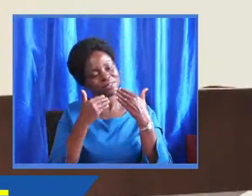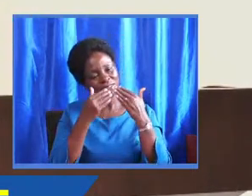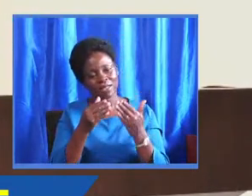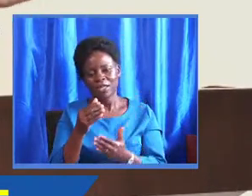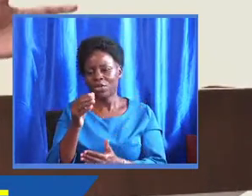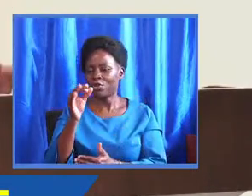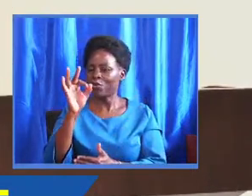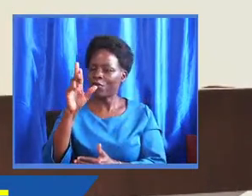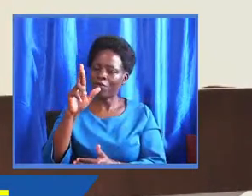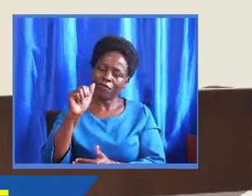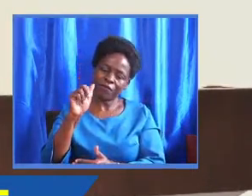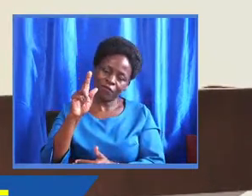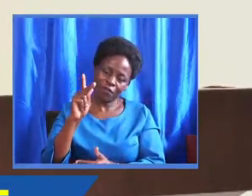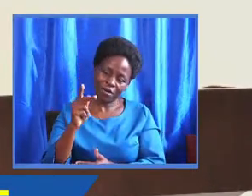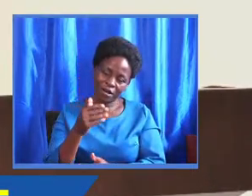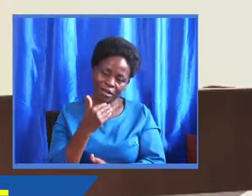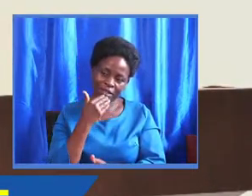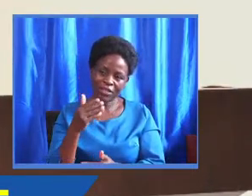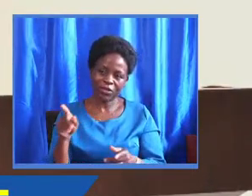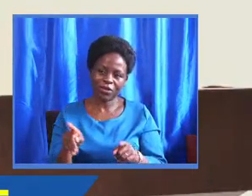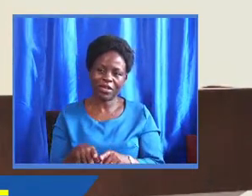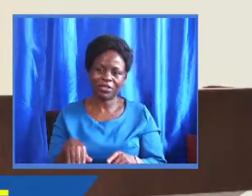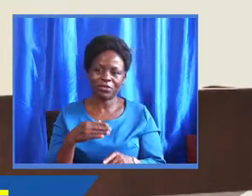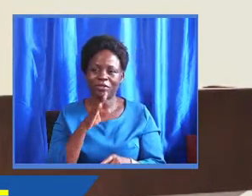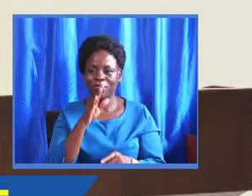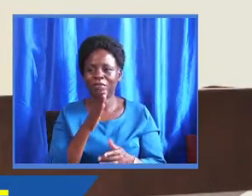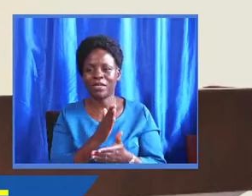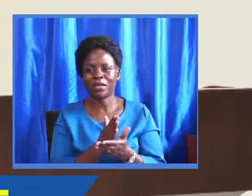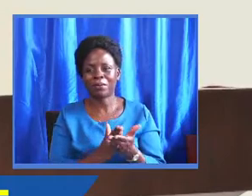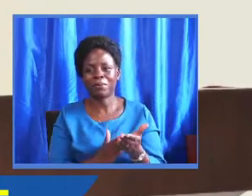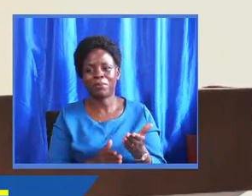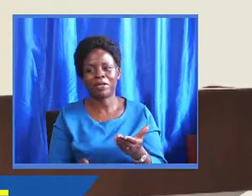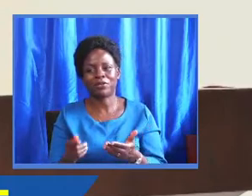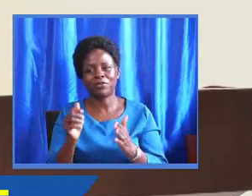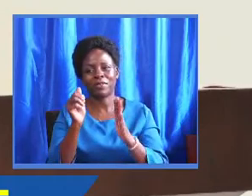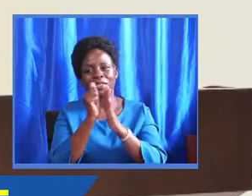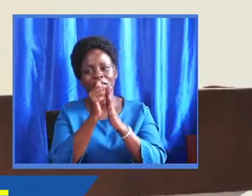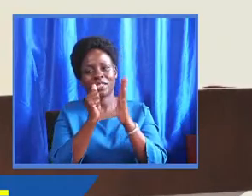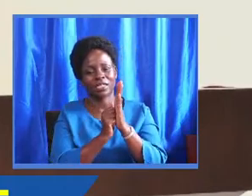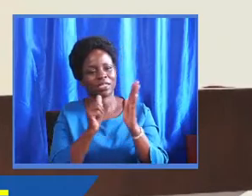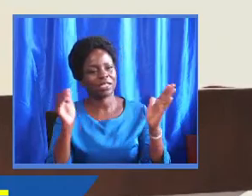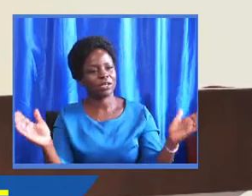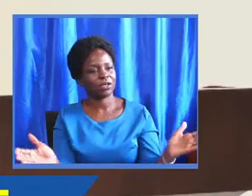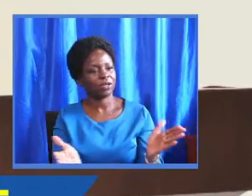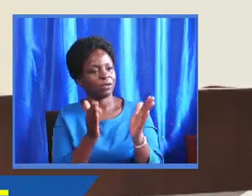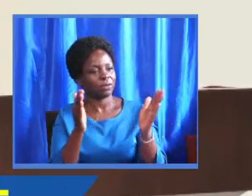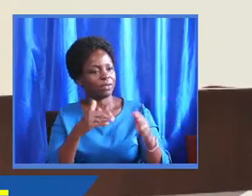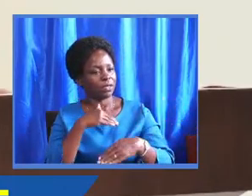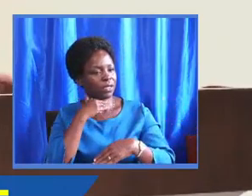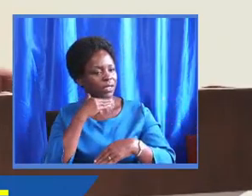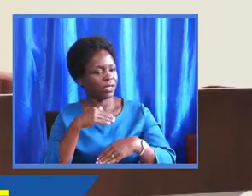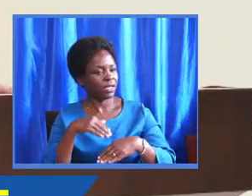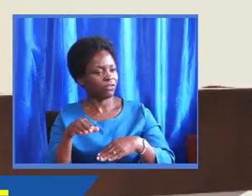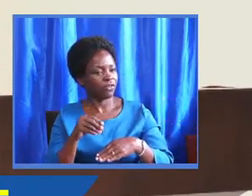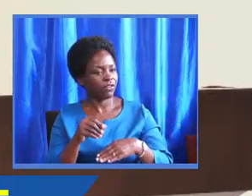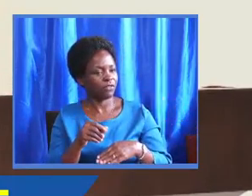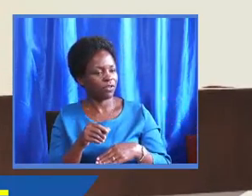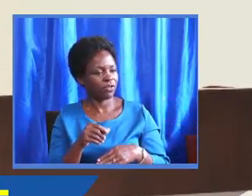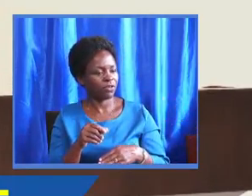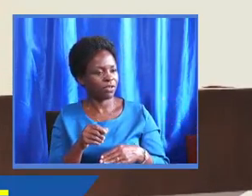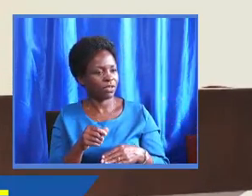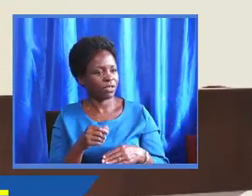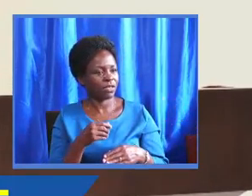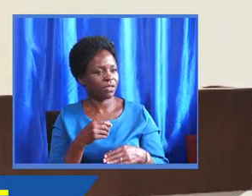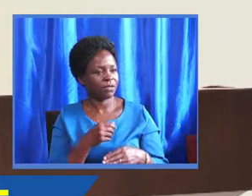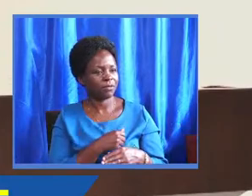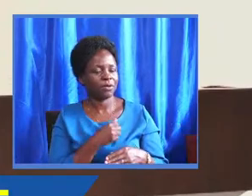Frank, of course, Frank, thank you as usual for being part of this agenda of mobilizing enough revenue for this nation. Now, ladies and gentlemen, we